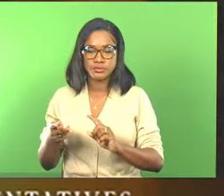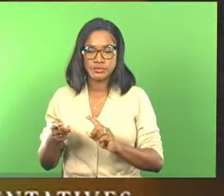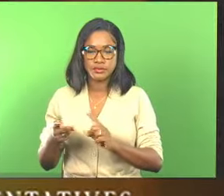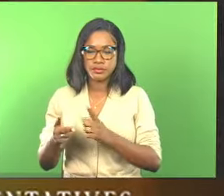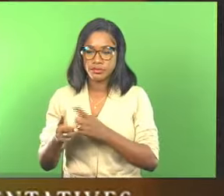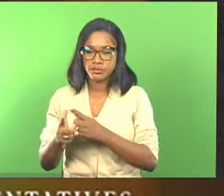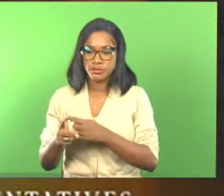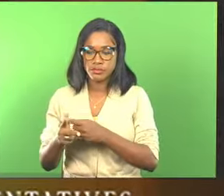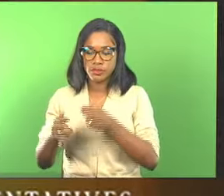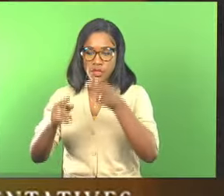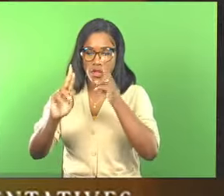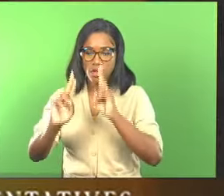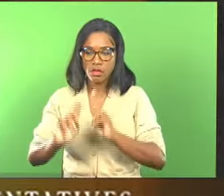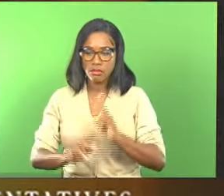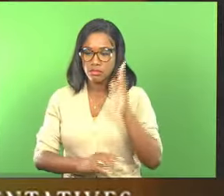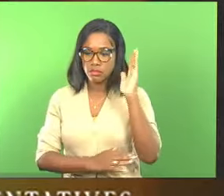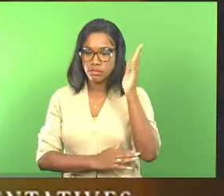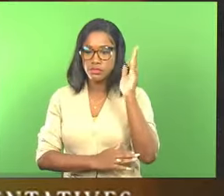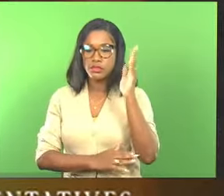Honorable Speaker,